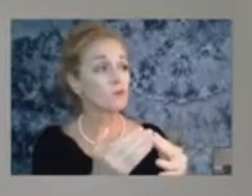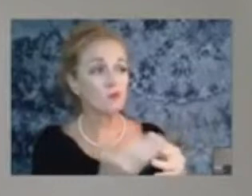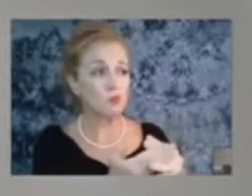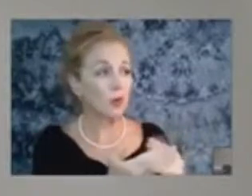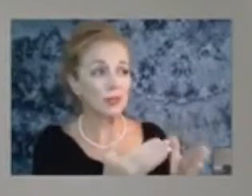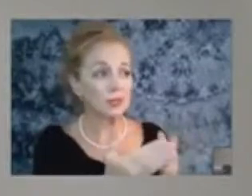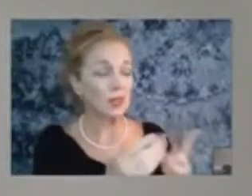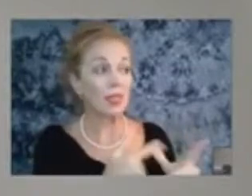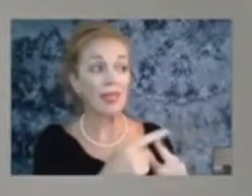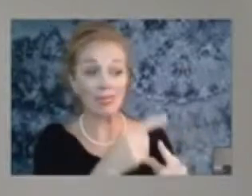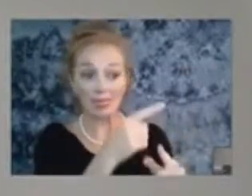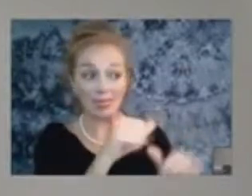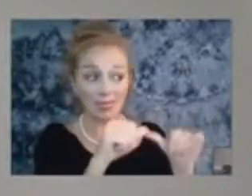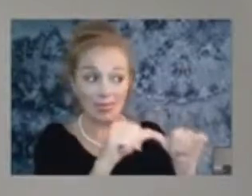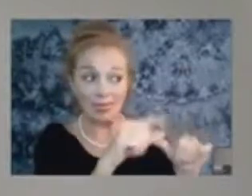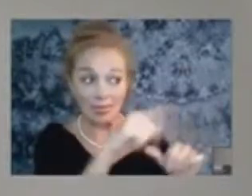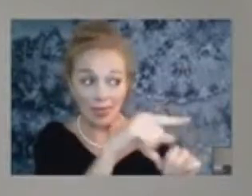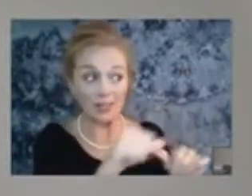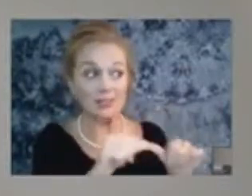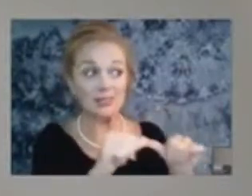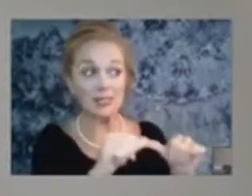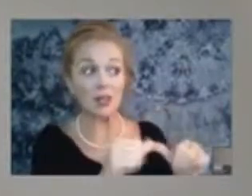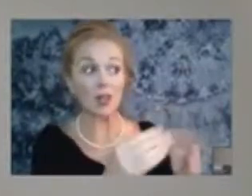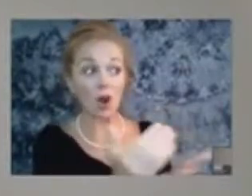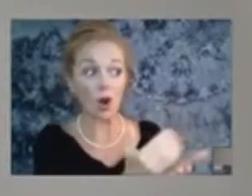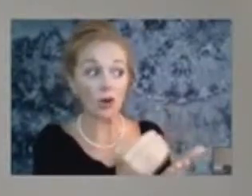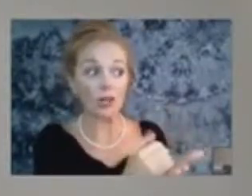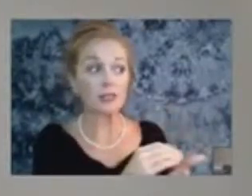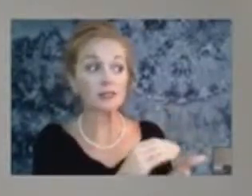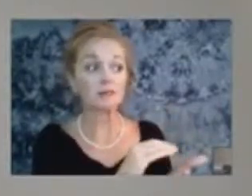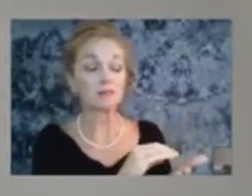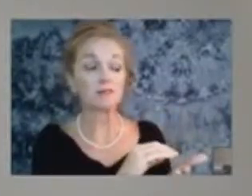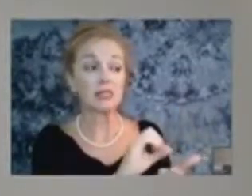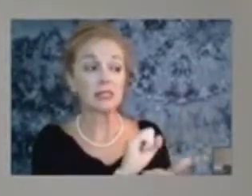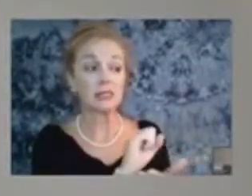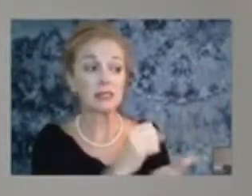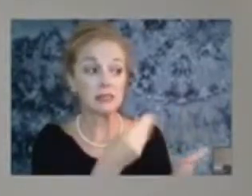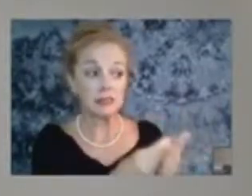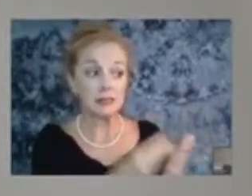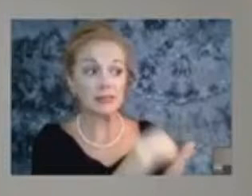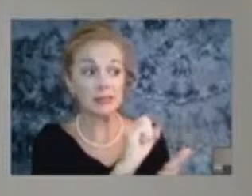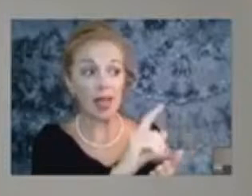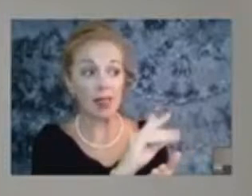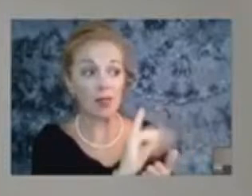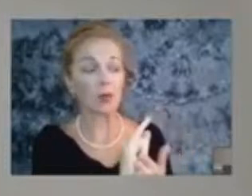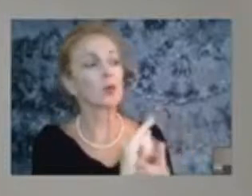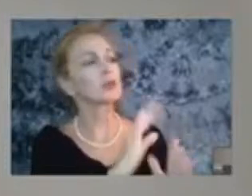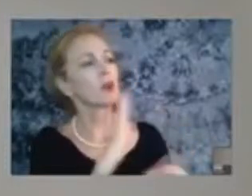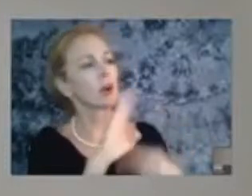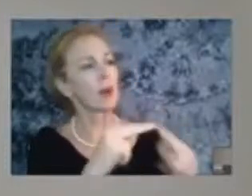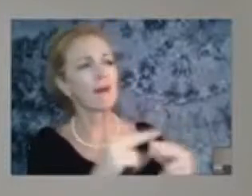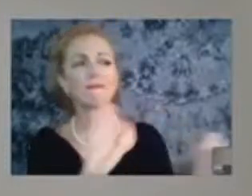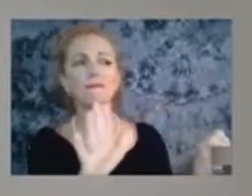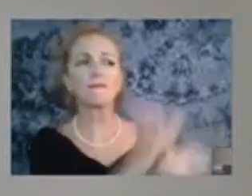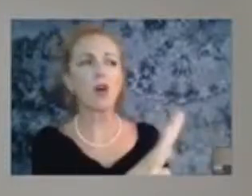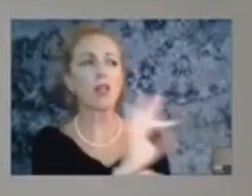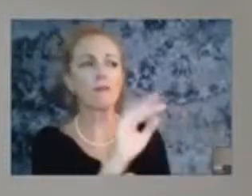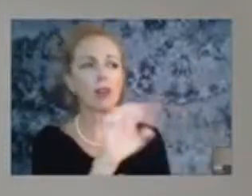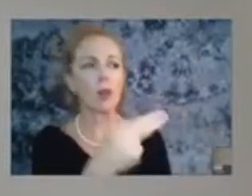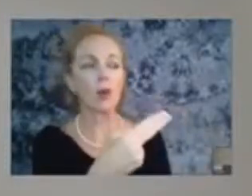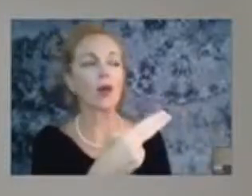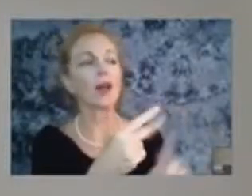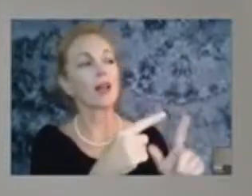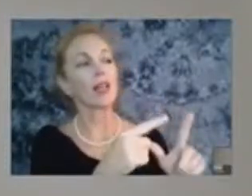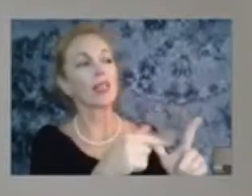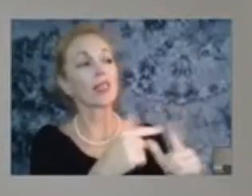able to contribute. Only when we start to talk about full furlough is when an employee, of course, then would not be contributing towards that